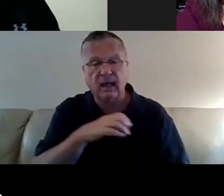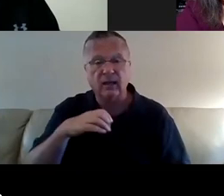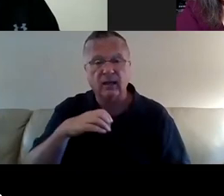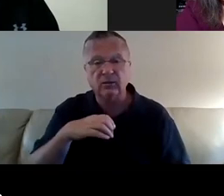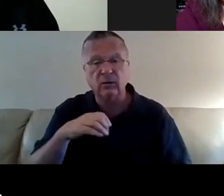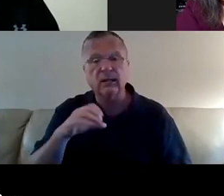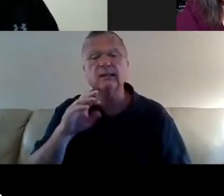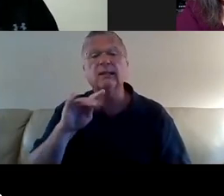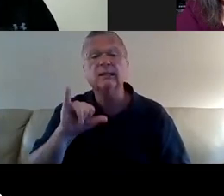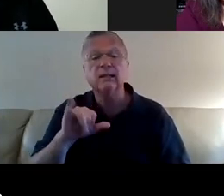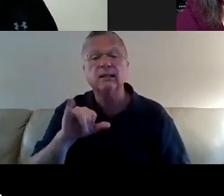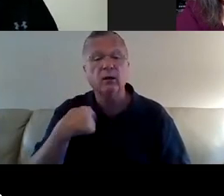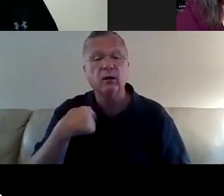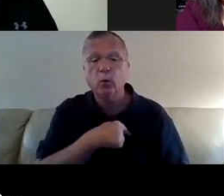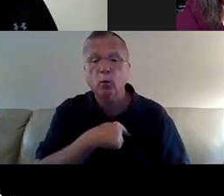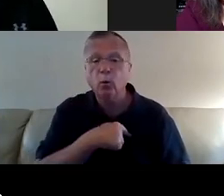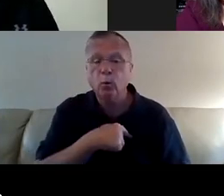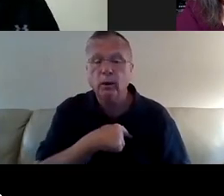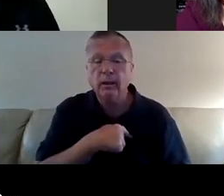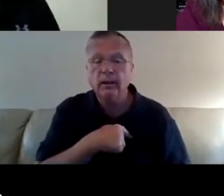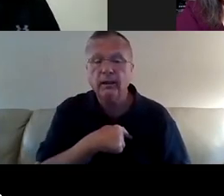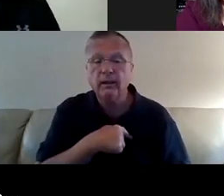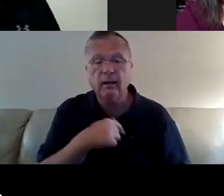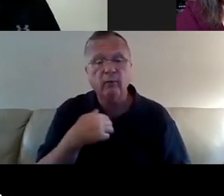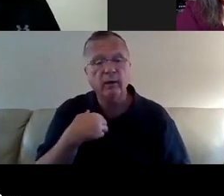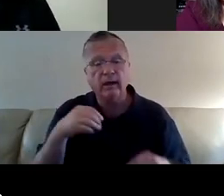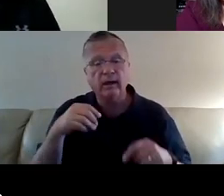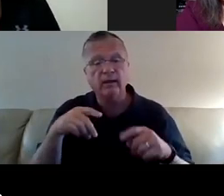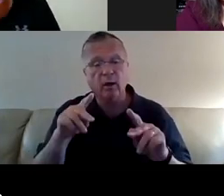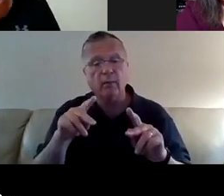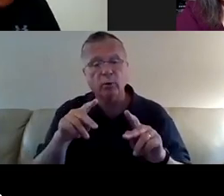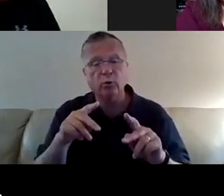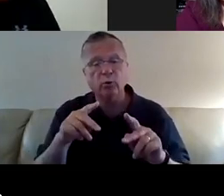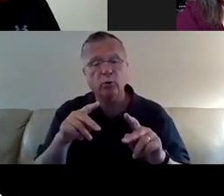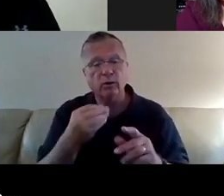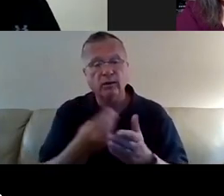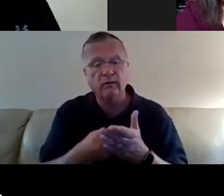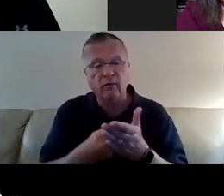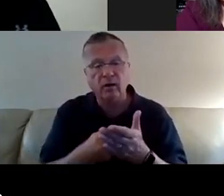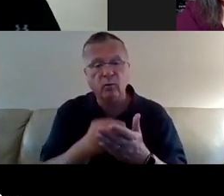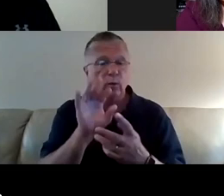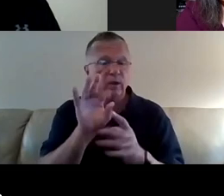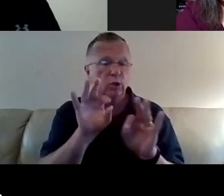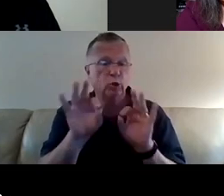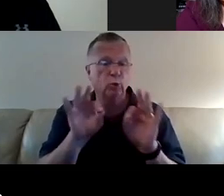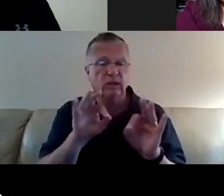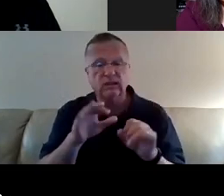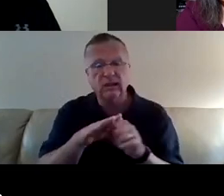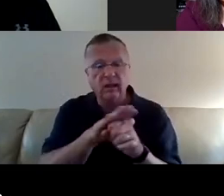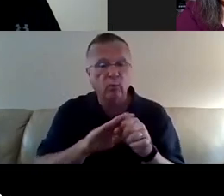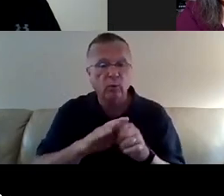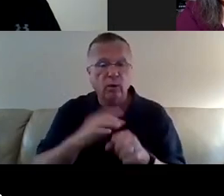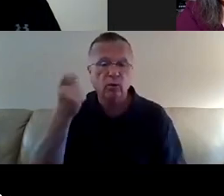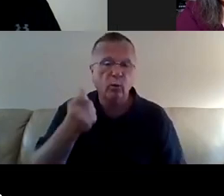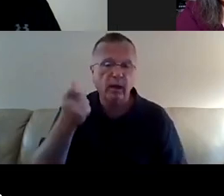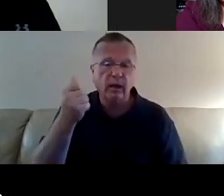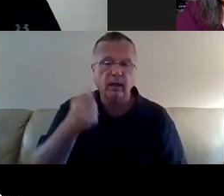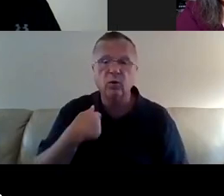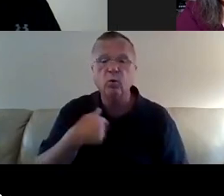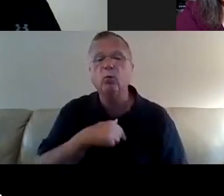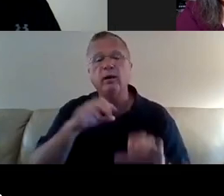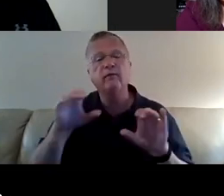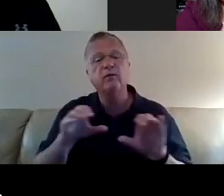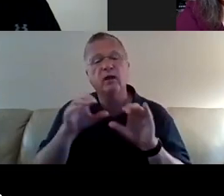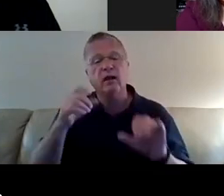city, we have, with the Housing Opportunity Fund, with the Choice Neighborhood Grants, we have done just, I think,